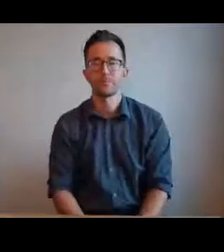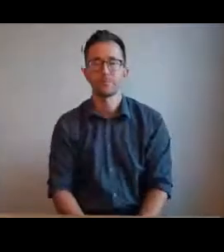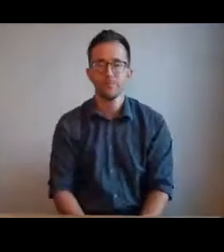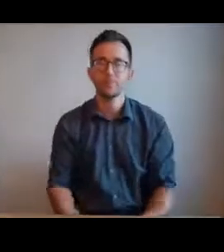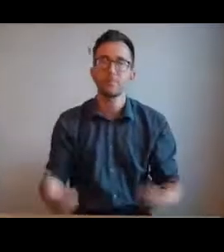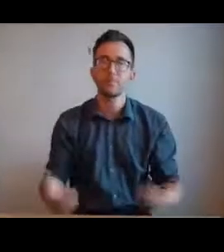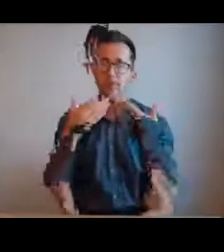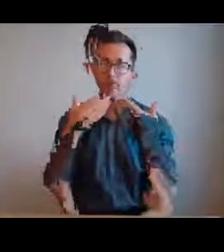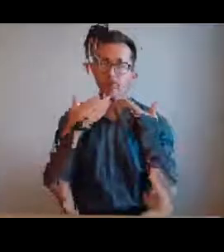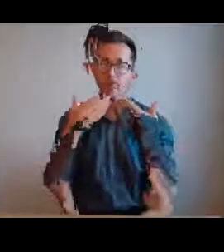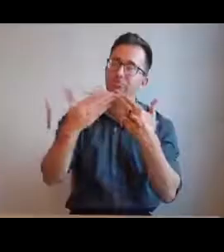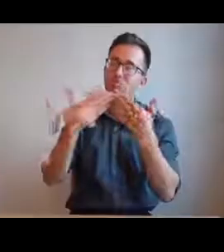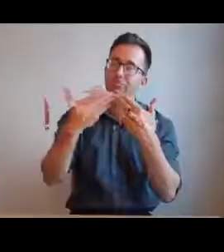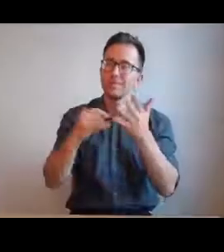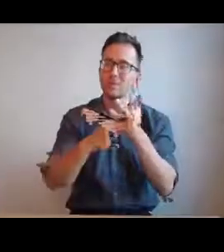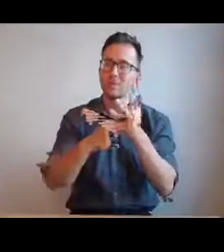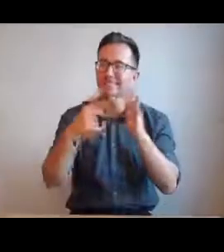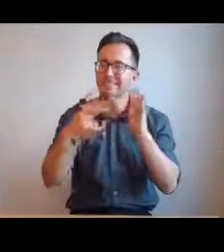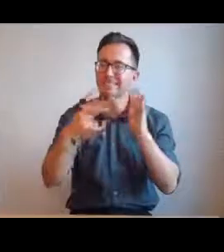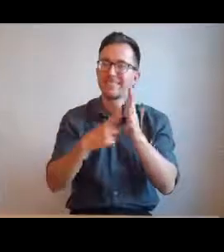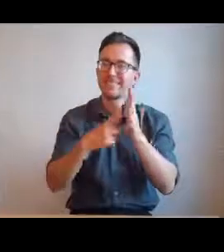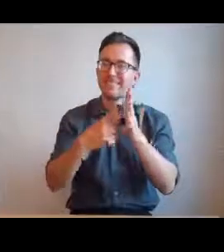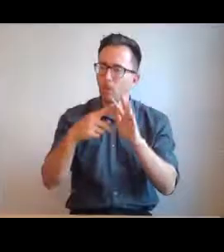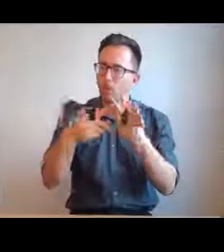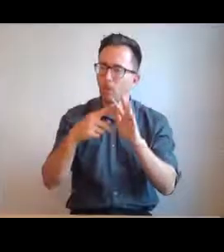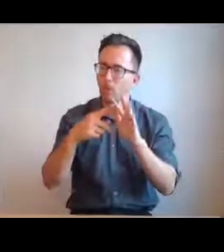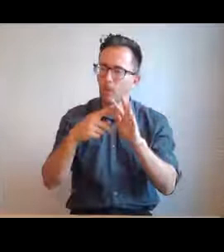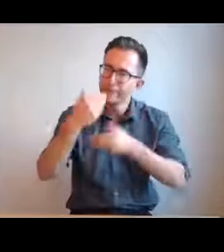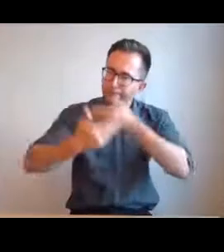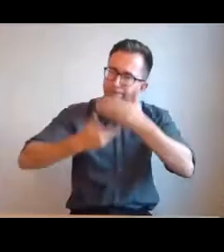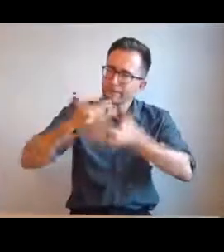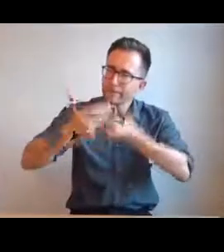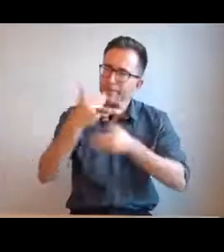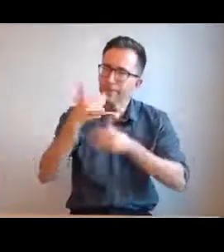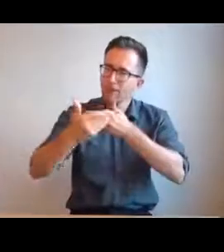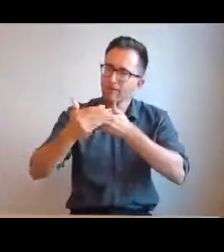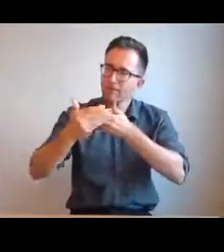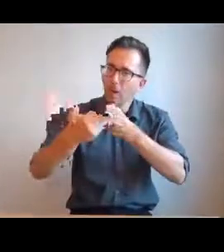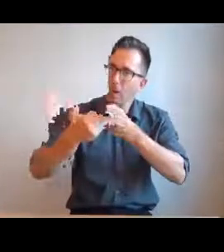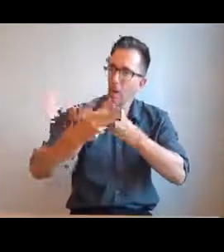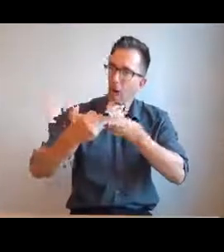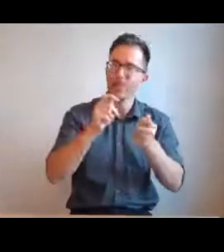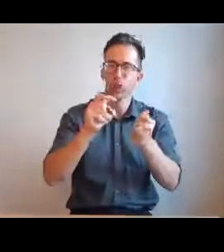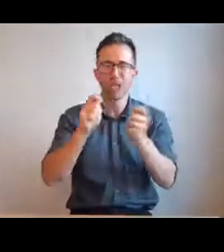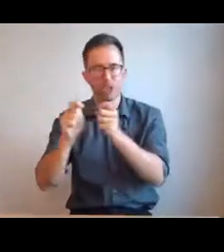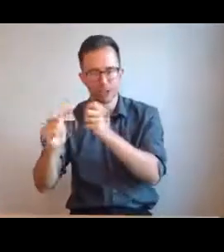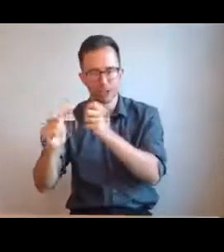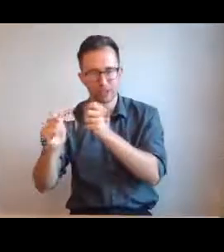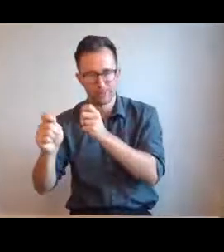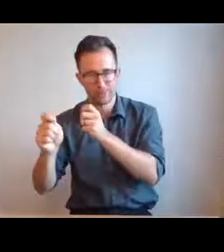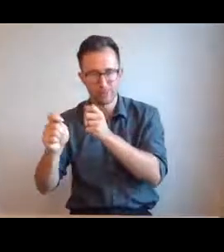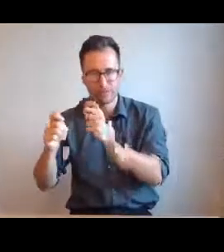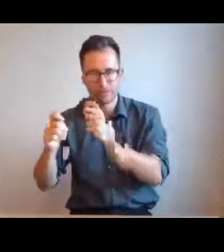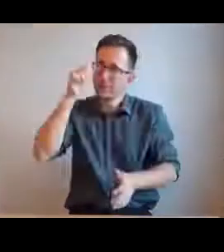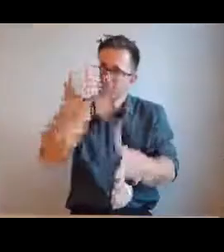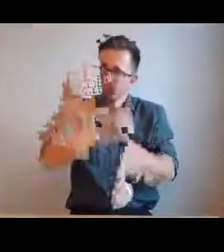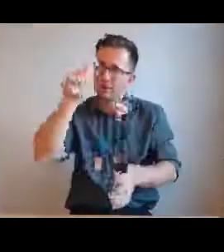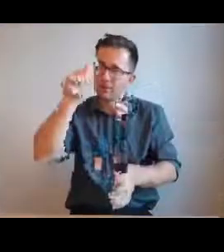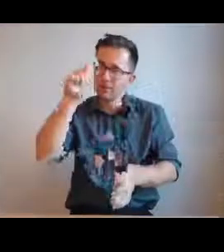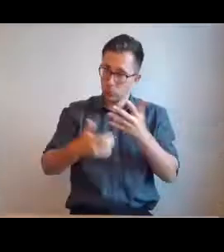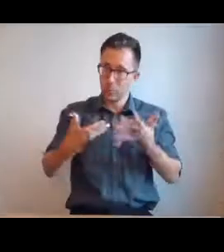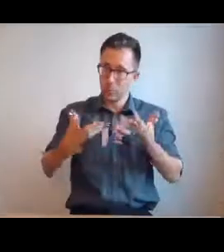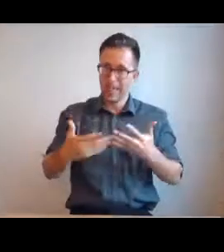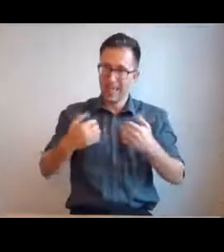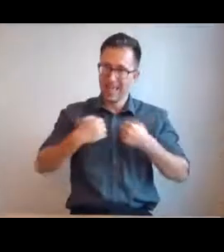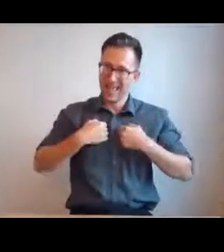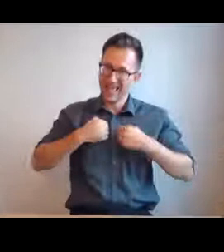Thank you, Steve, for that run through of the proposed refinements to the route. As was mentioned at the very start of this webinar, our goal today is